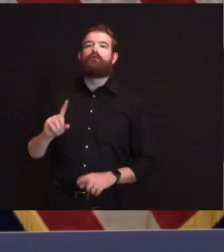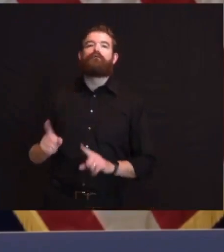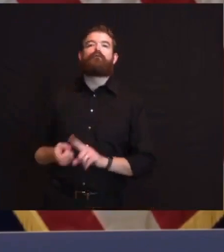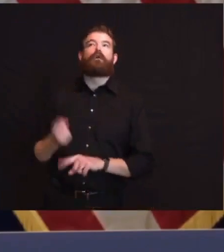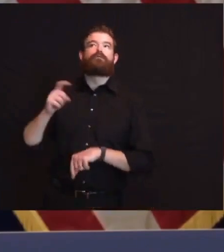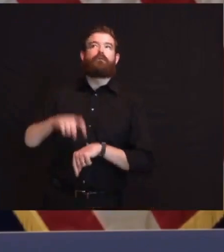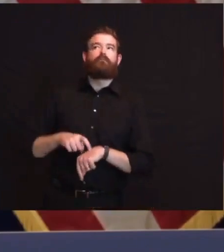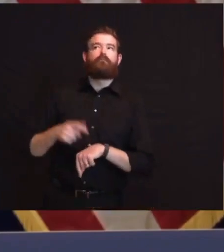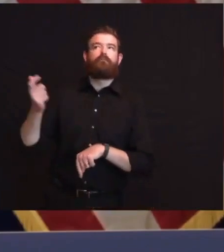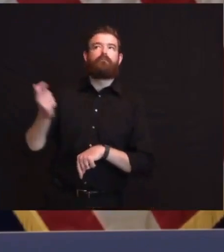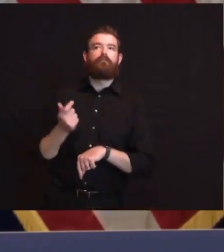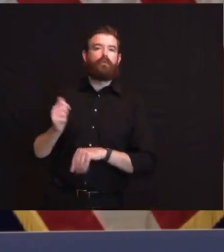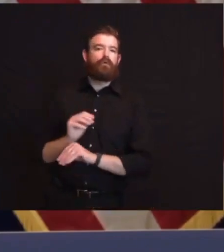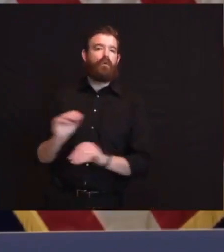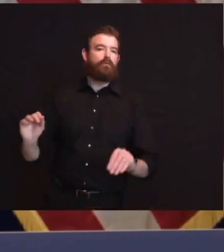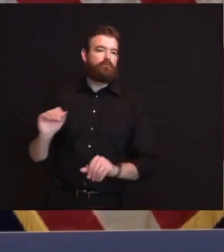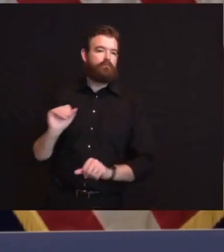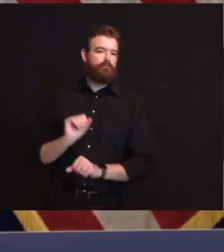Here in New Jersey,